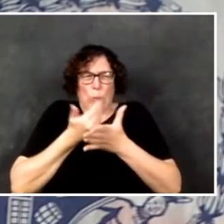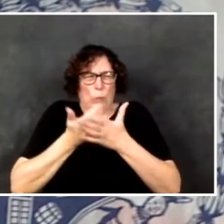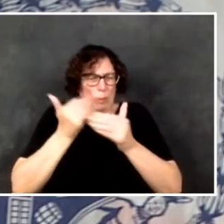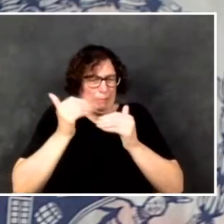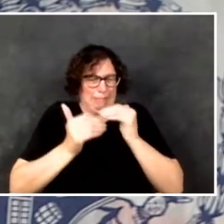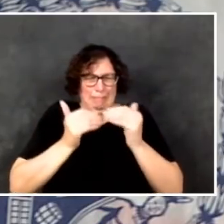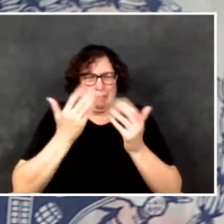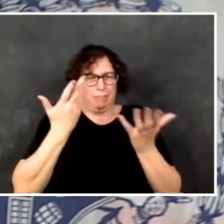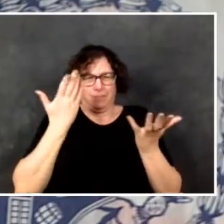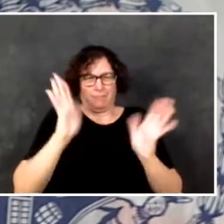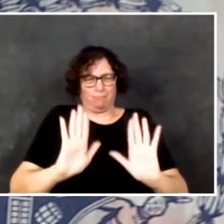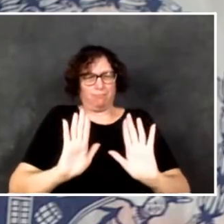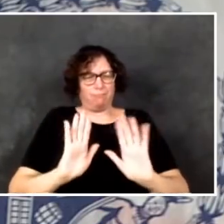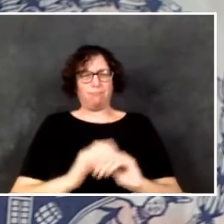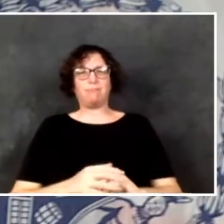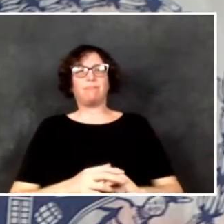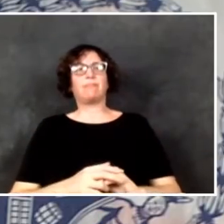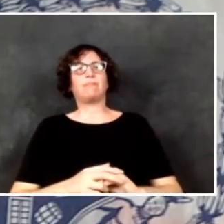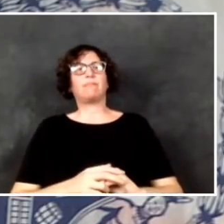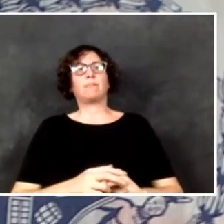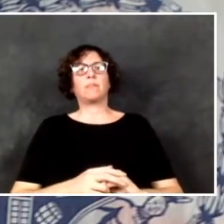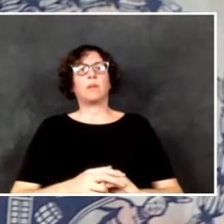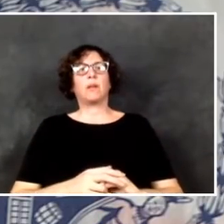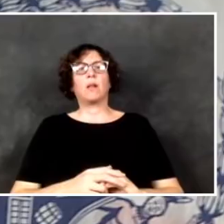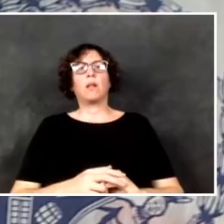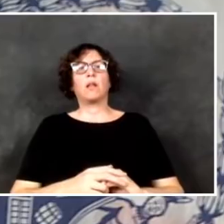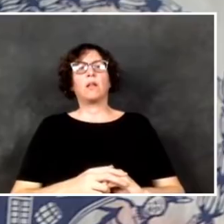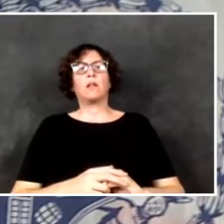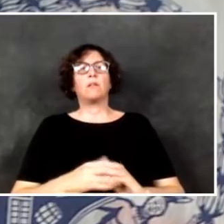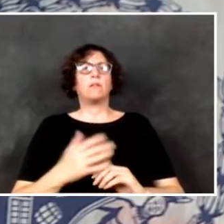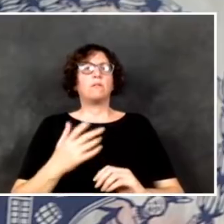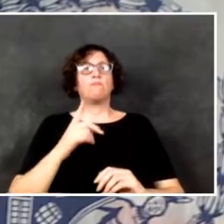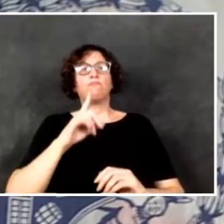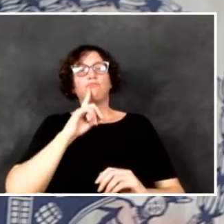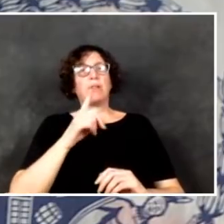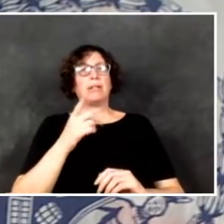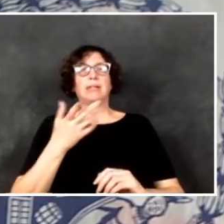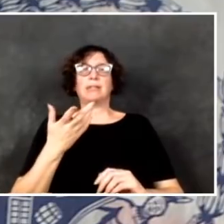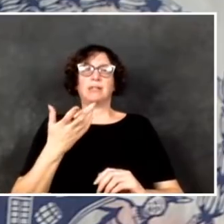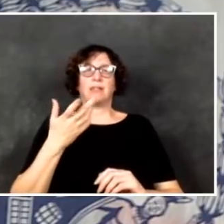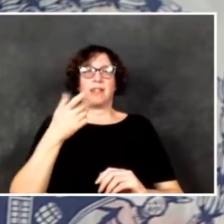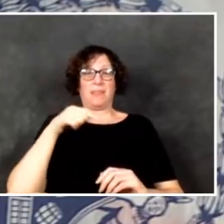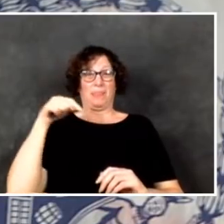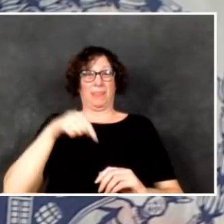But, ridiculously large scale, 1.1 million kids.